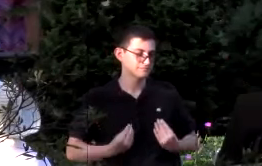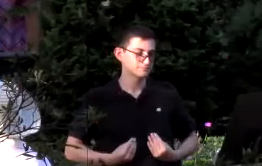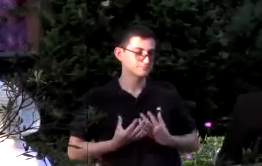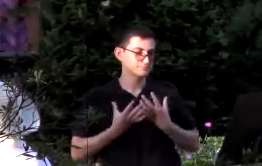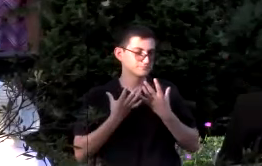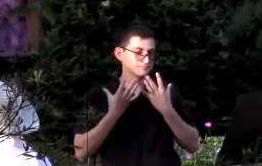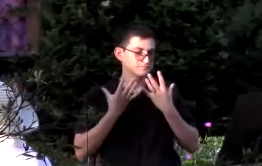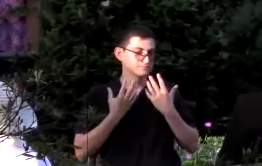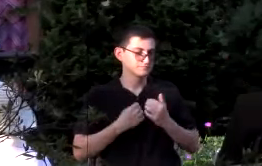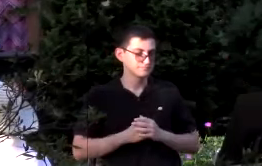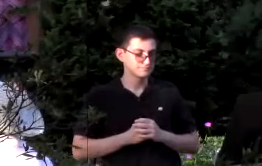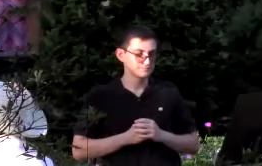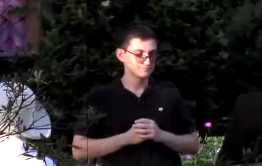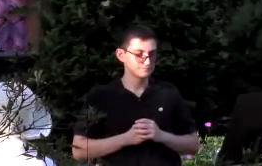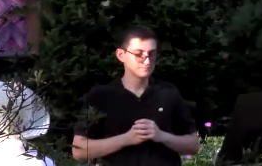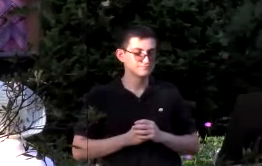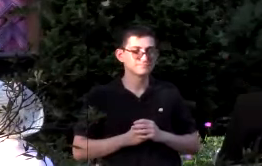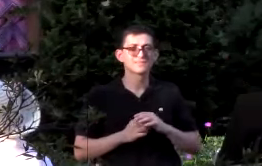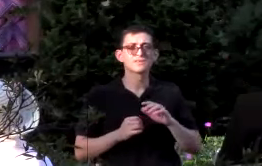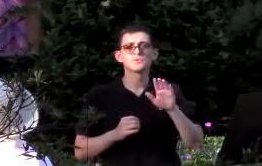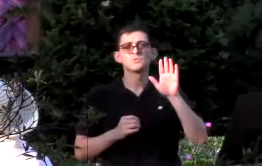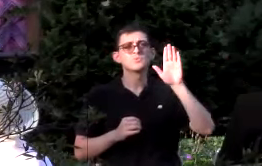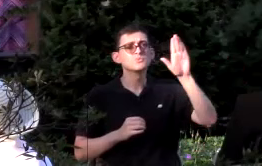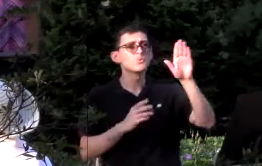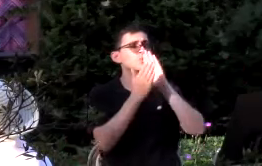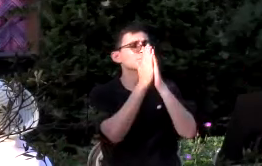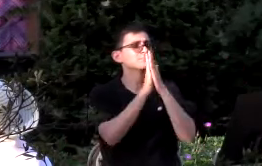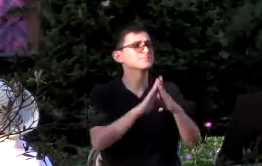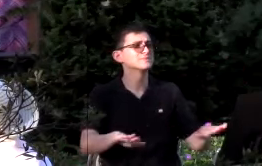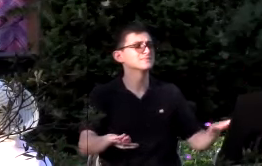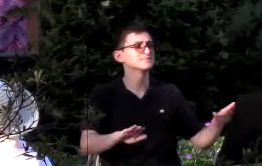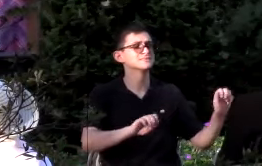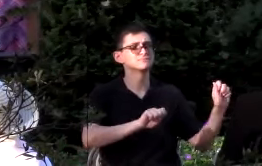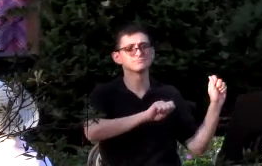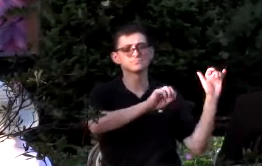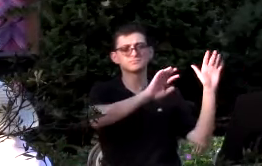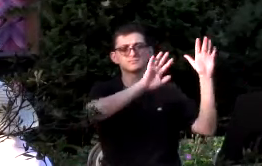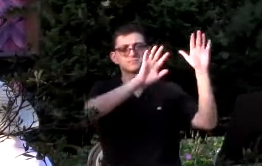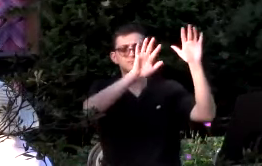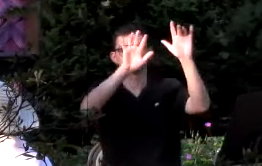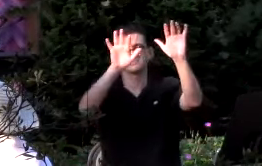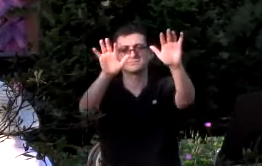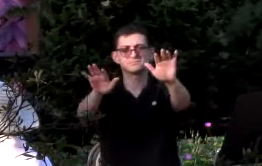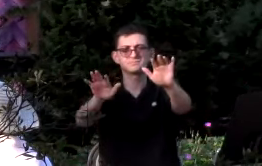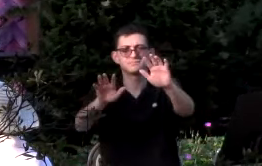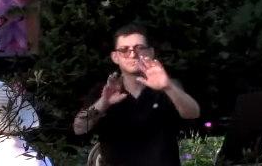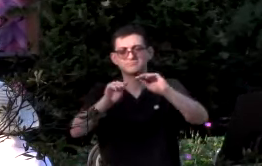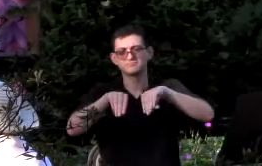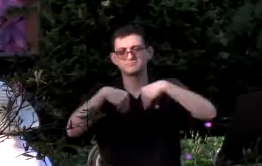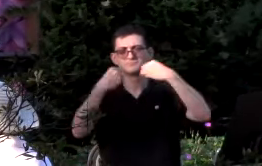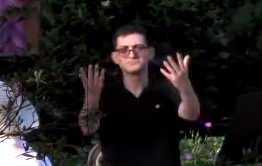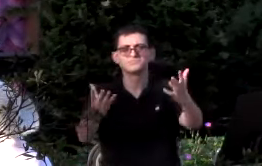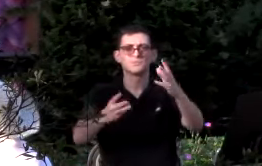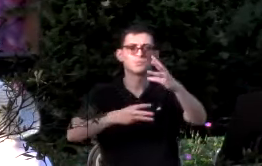lechayim. Spread the shelter of your peace over us. Guide us with